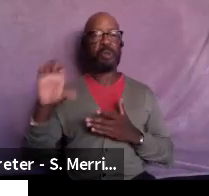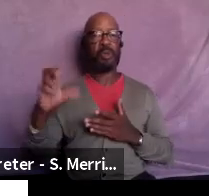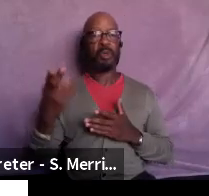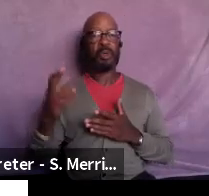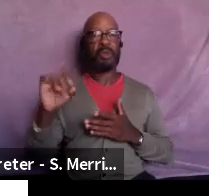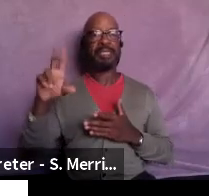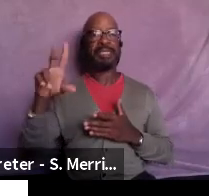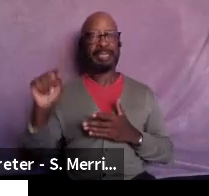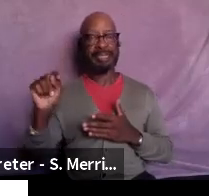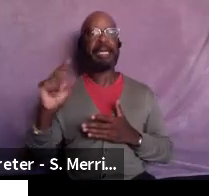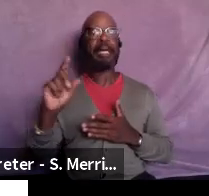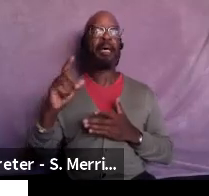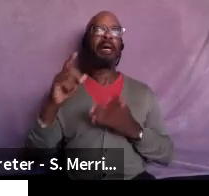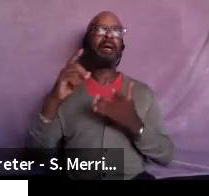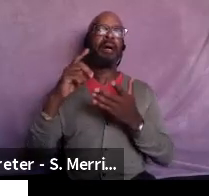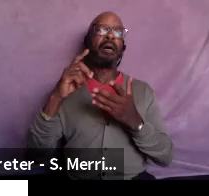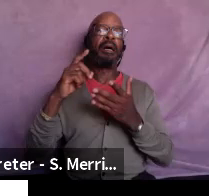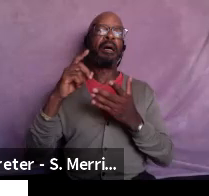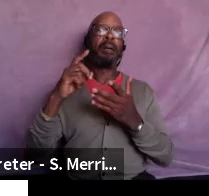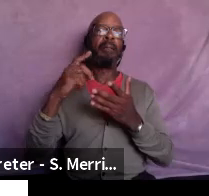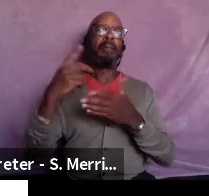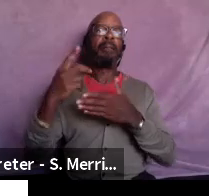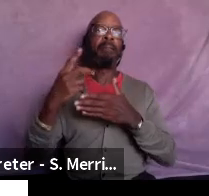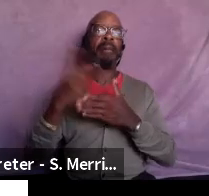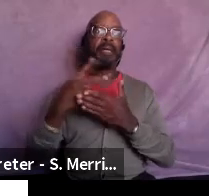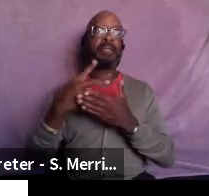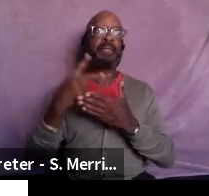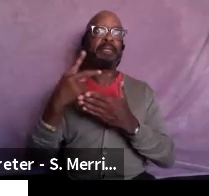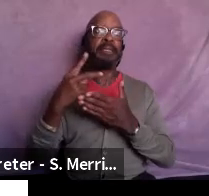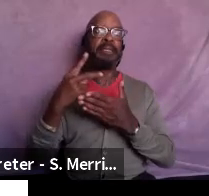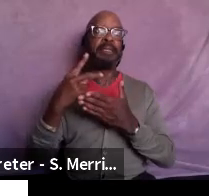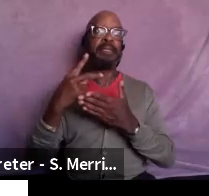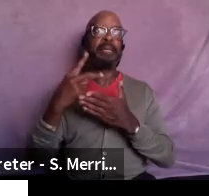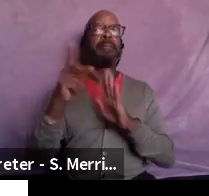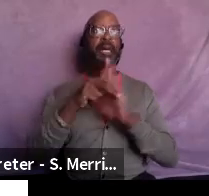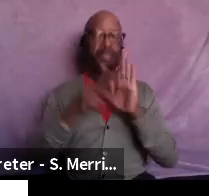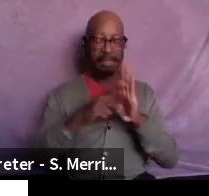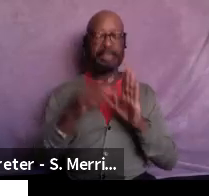its obligations under Section 504 and Section